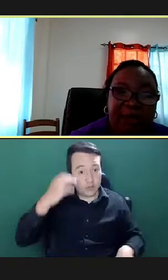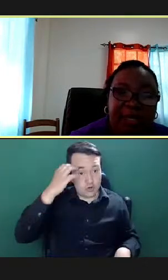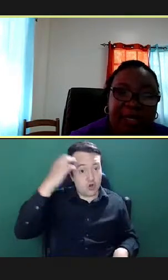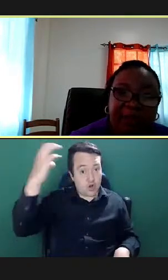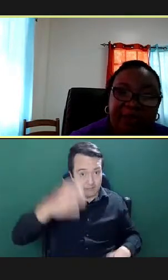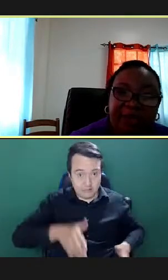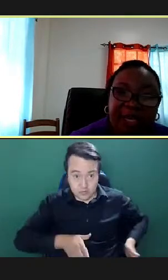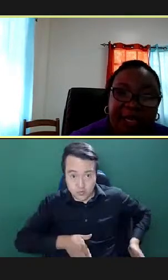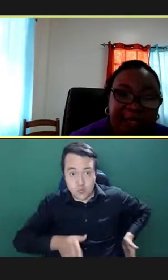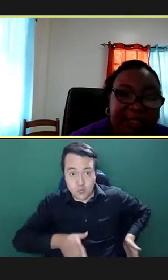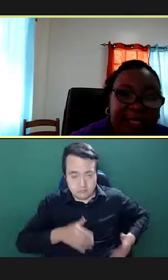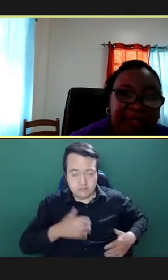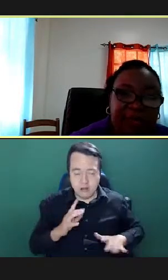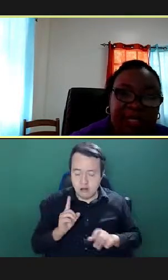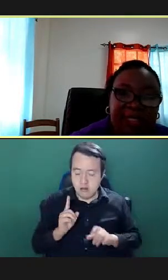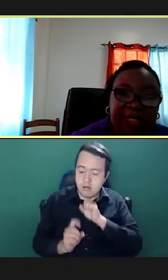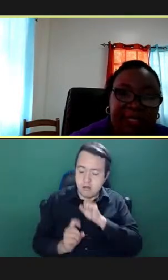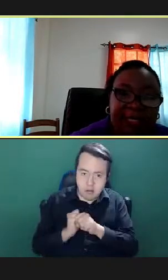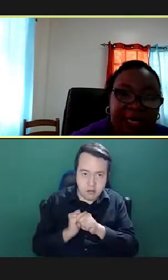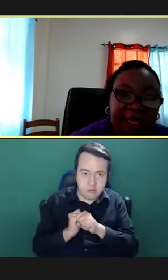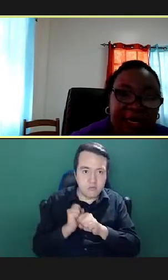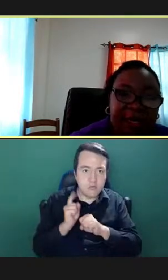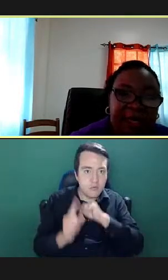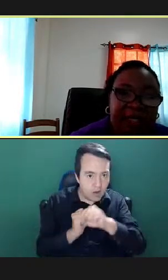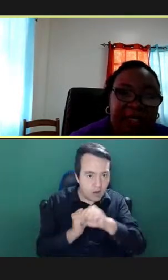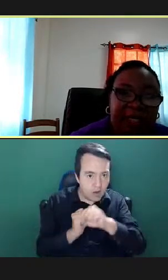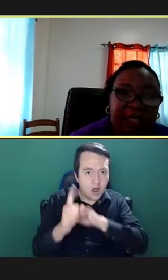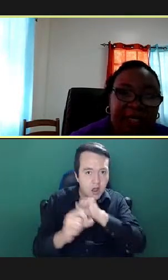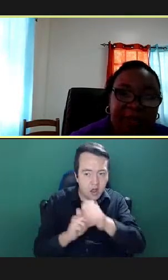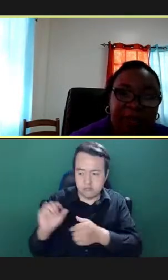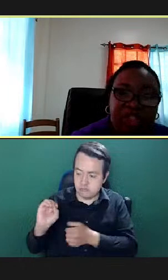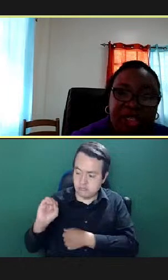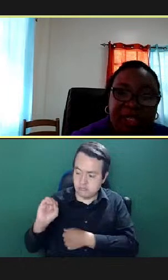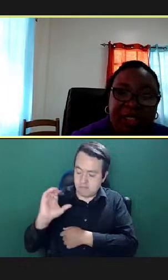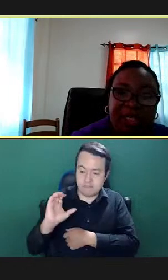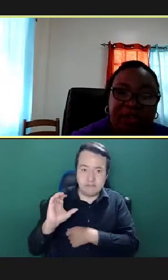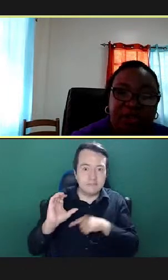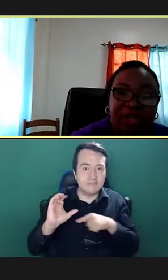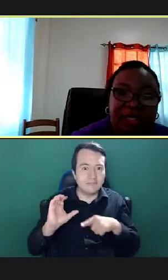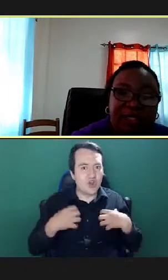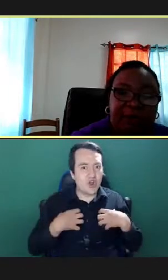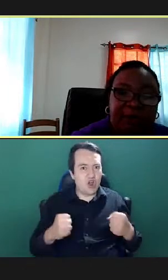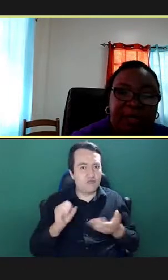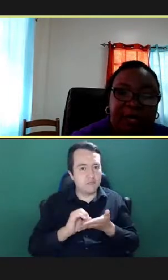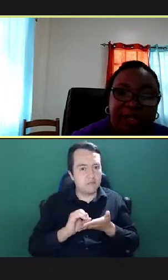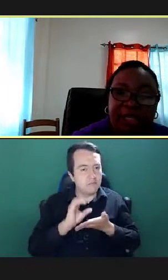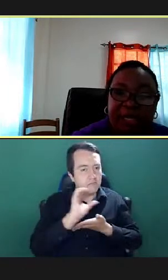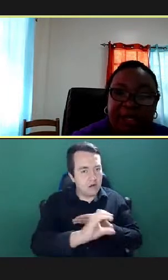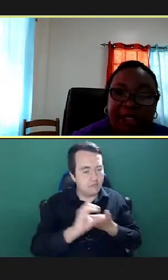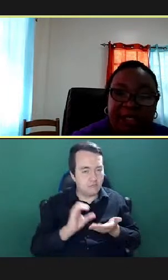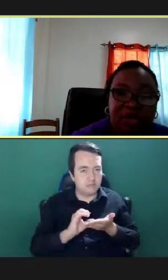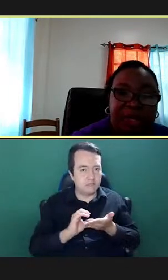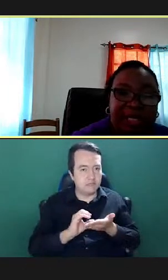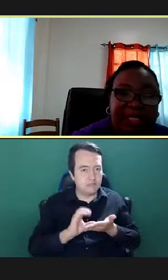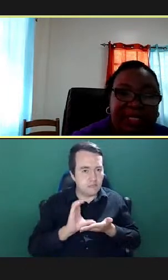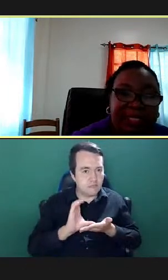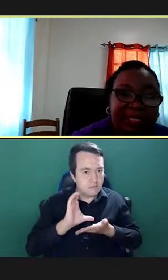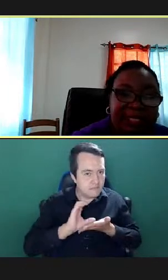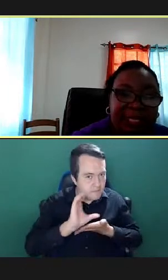amount allocated for health. As we can see here, the health budget has increased from year to year